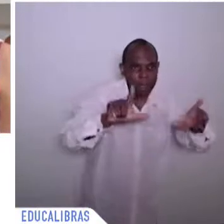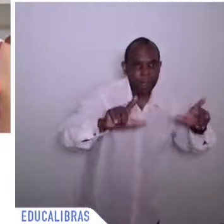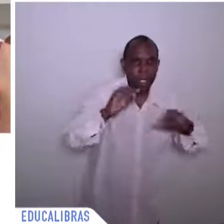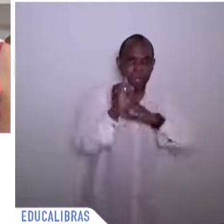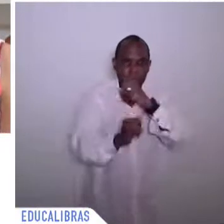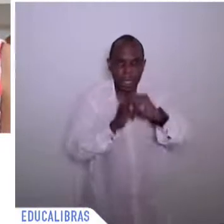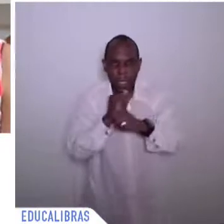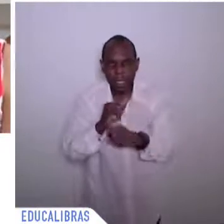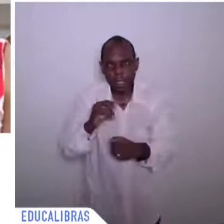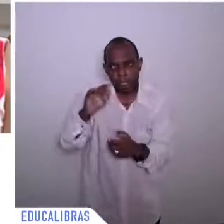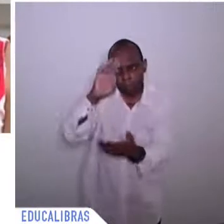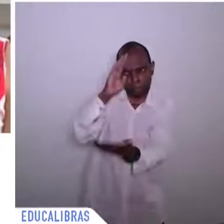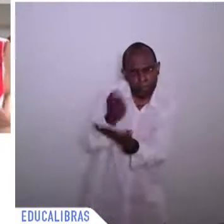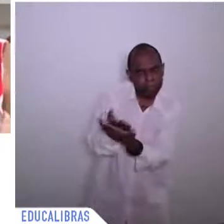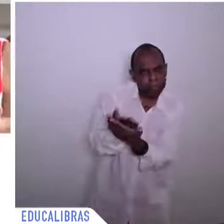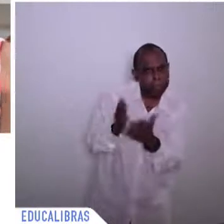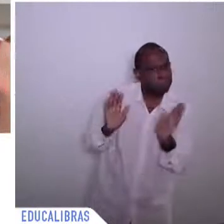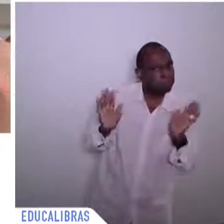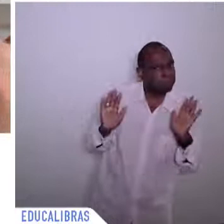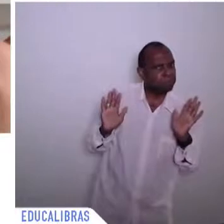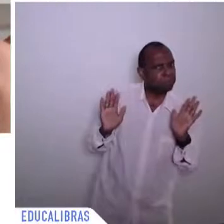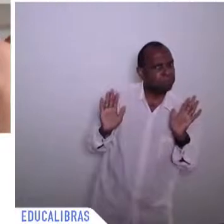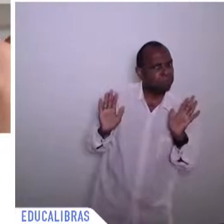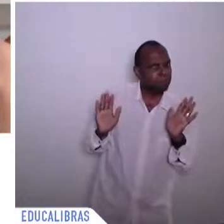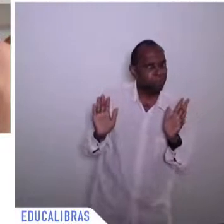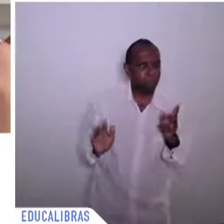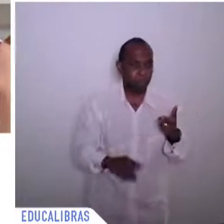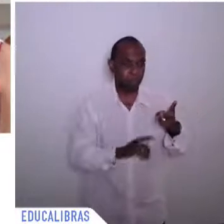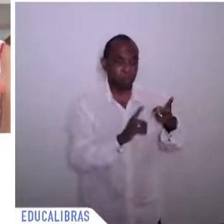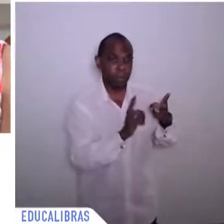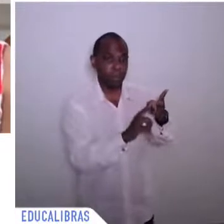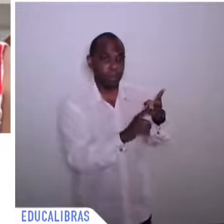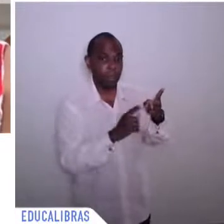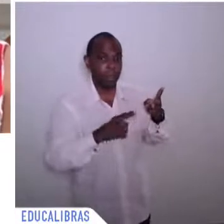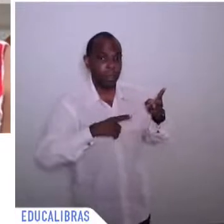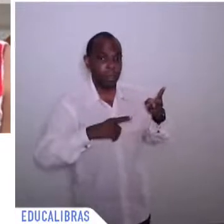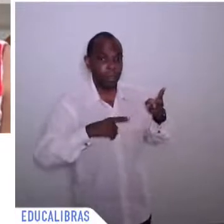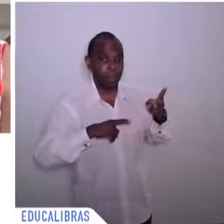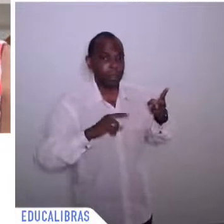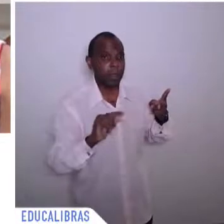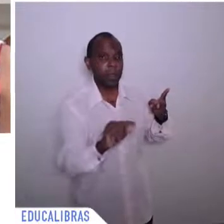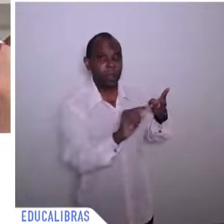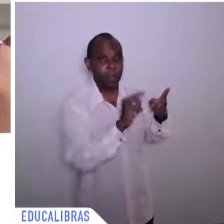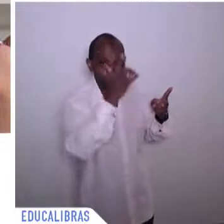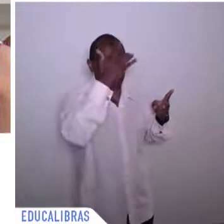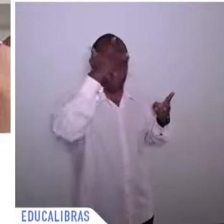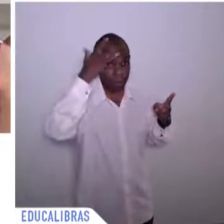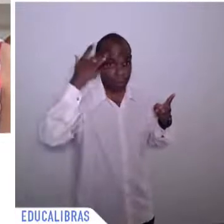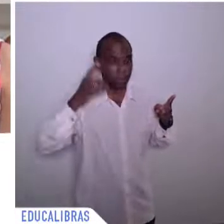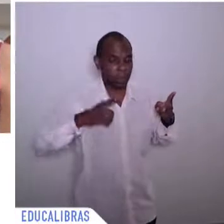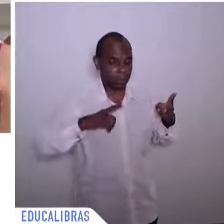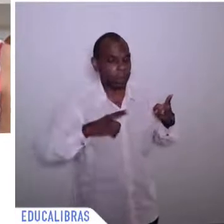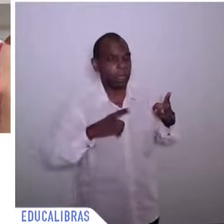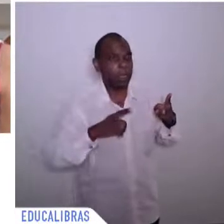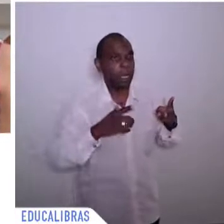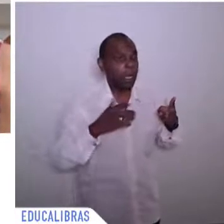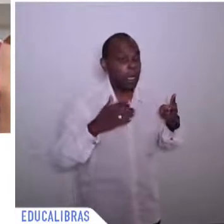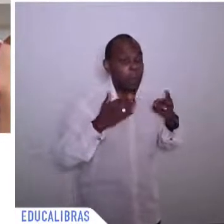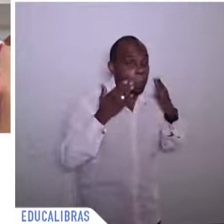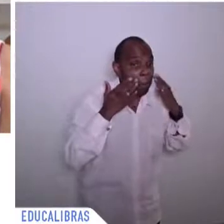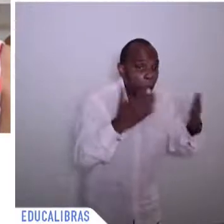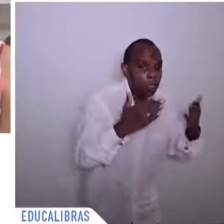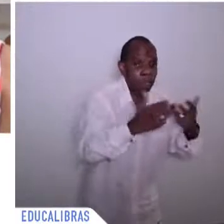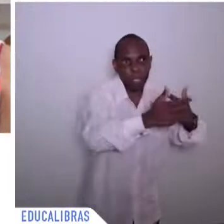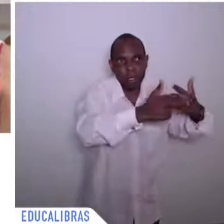communication system. One has to do with the way the press works properly, and the other one focus on these